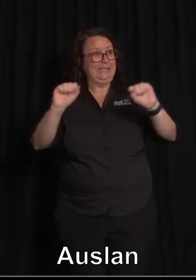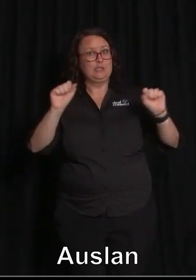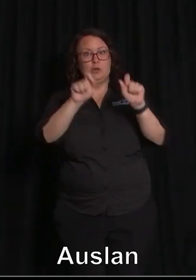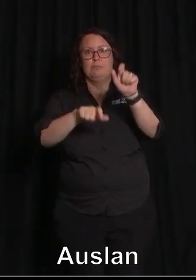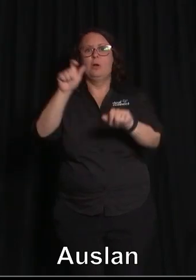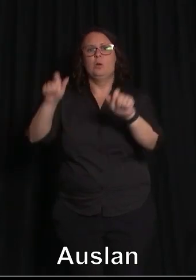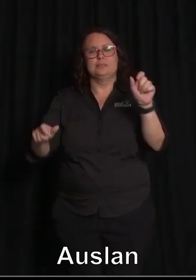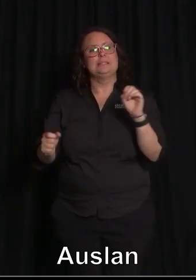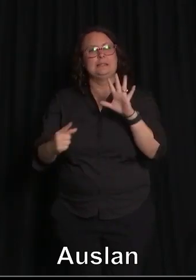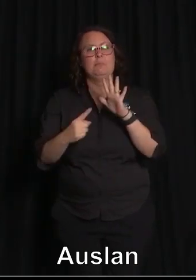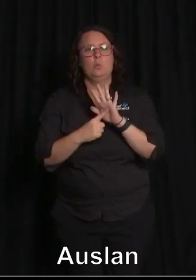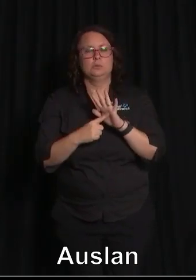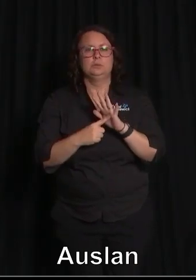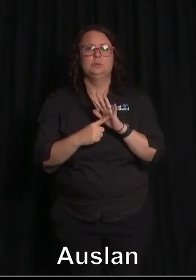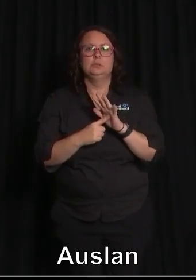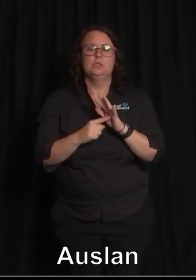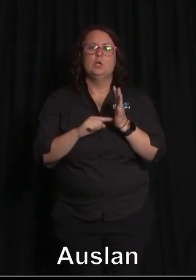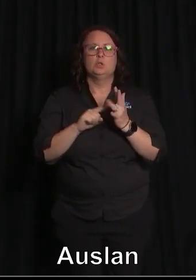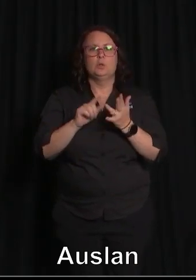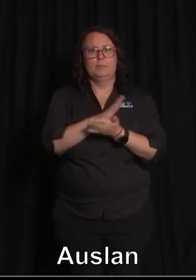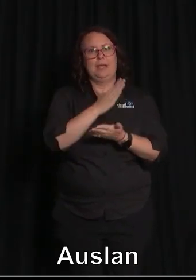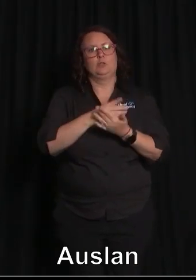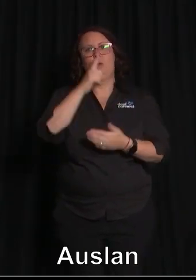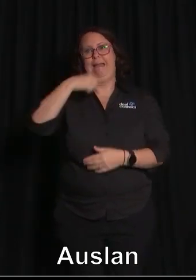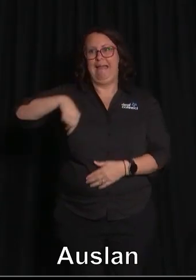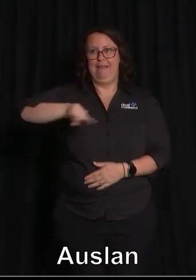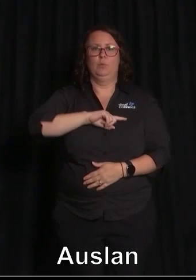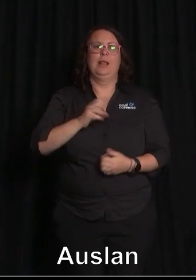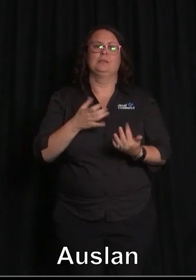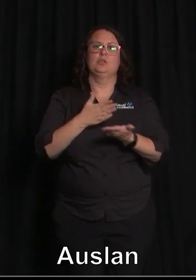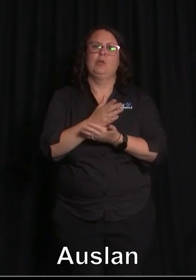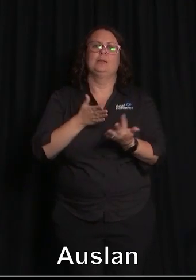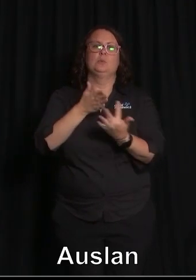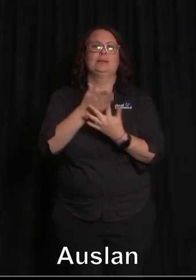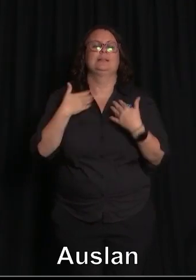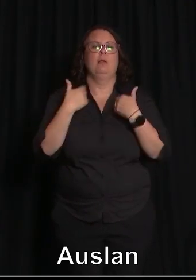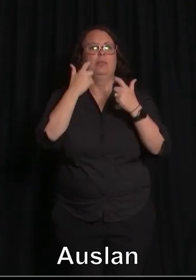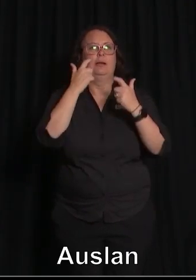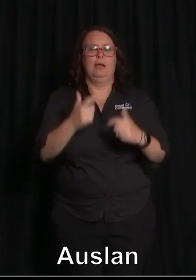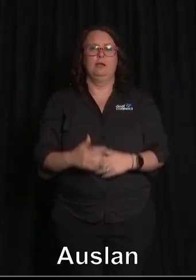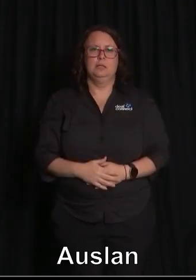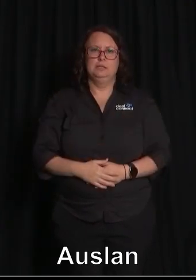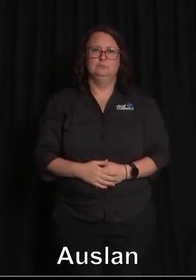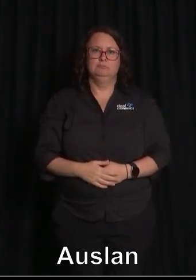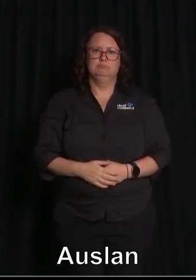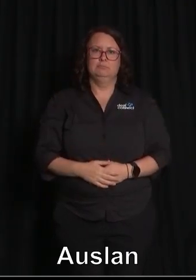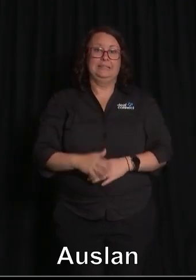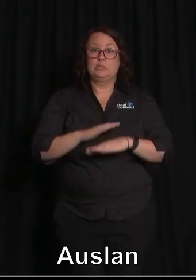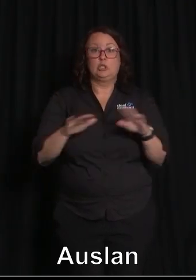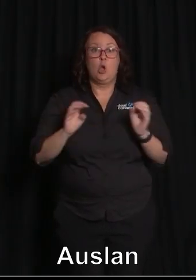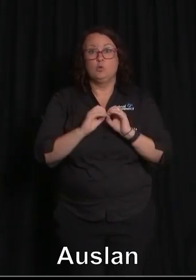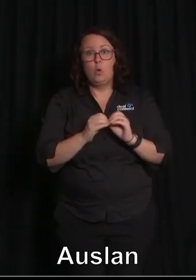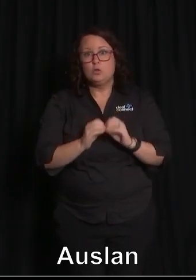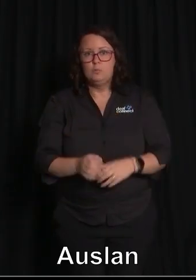important, and it's integral in the realization of the right to health. And those principles for me are non-negotiable, and this is why